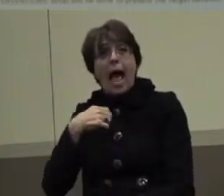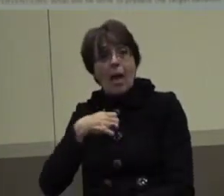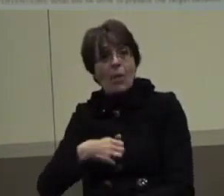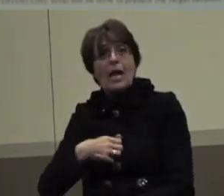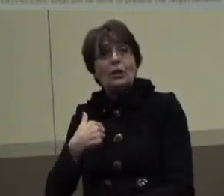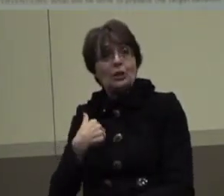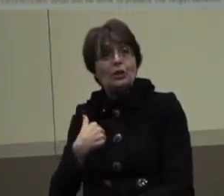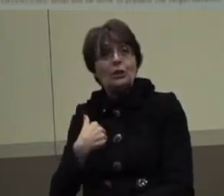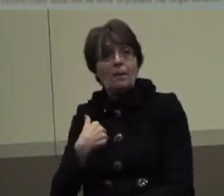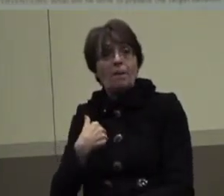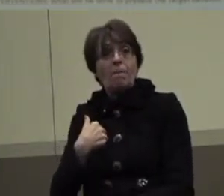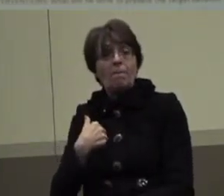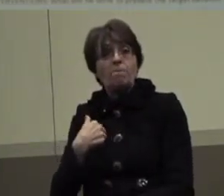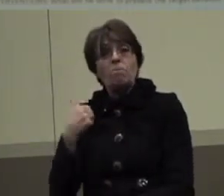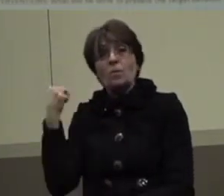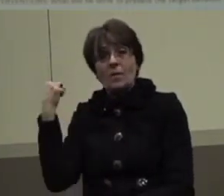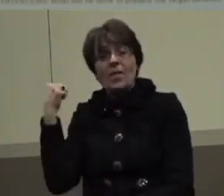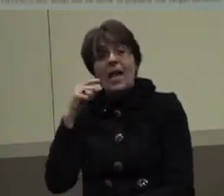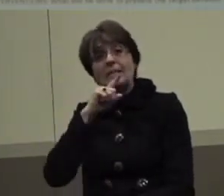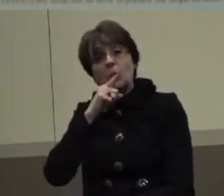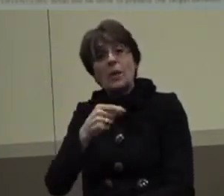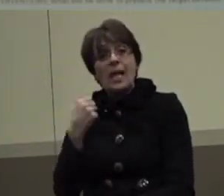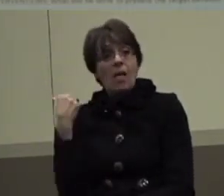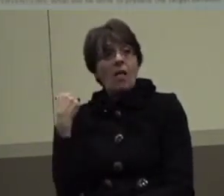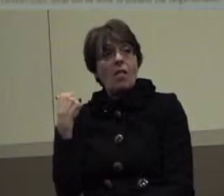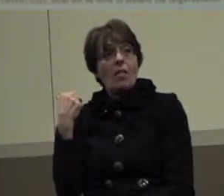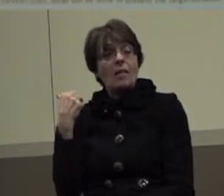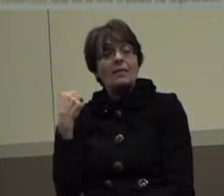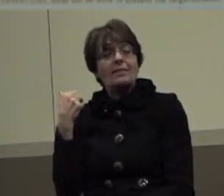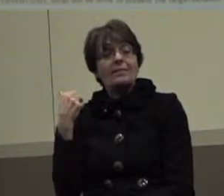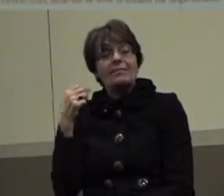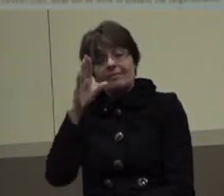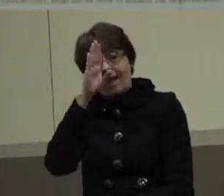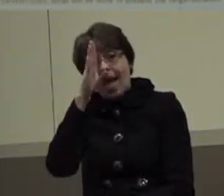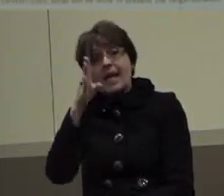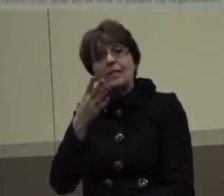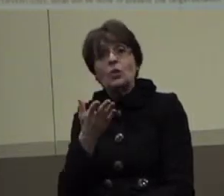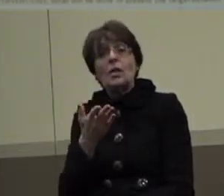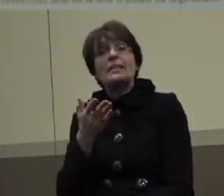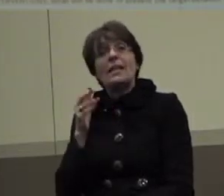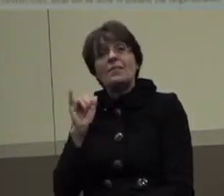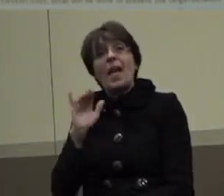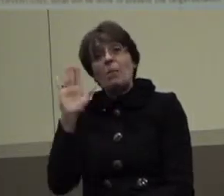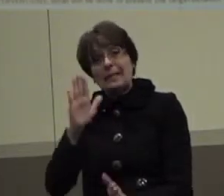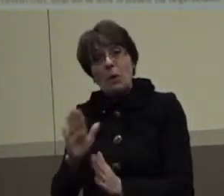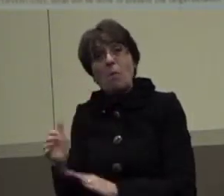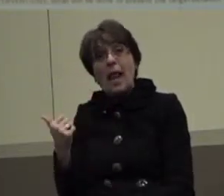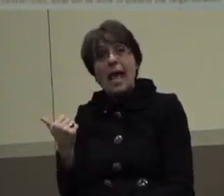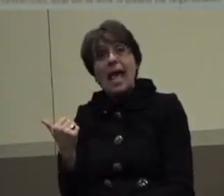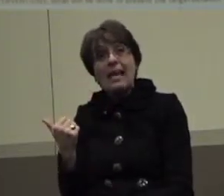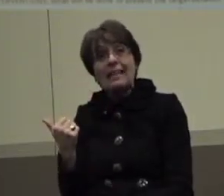did. This is real. Honest to goodness, this was their plan.